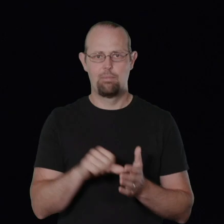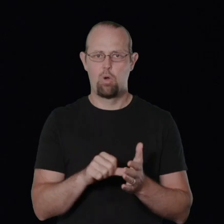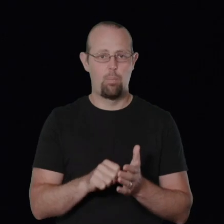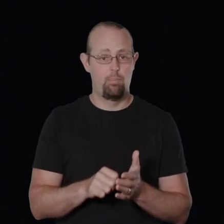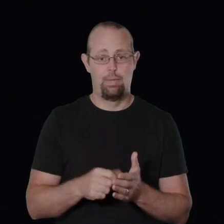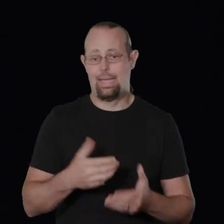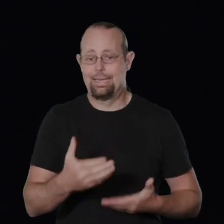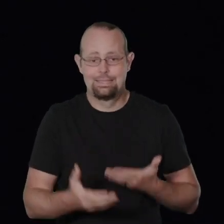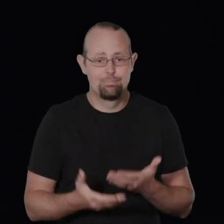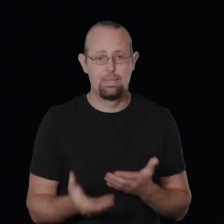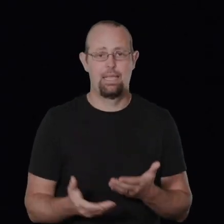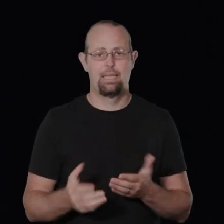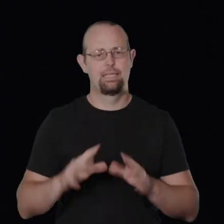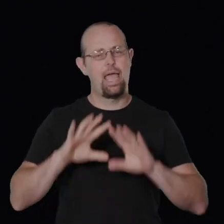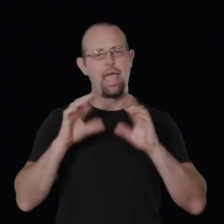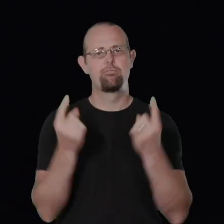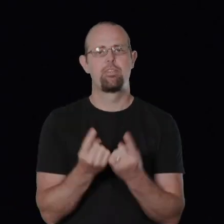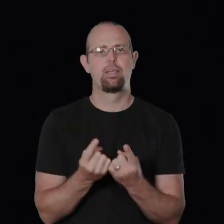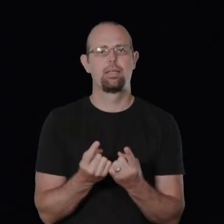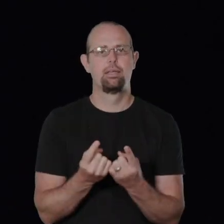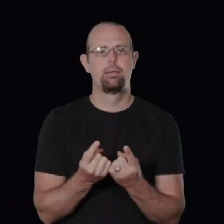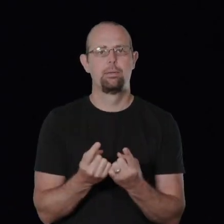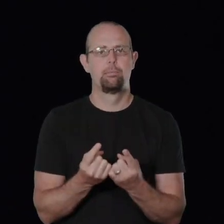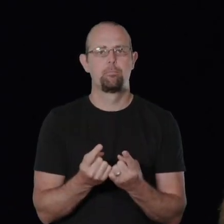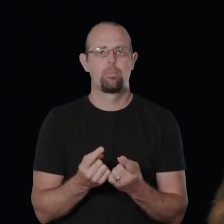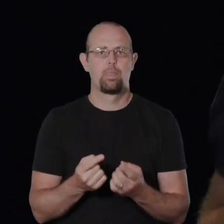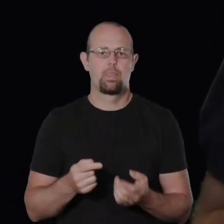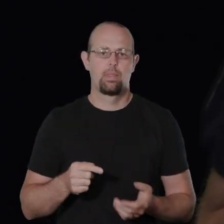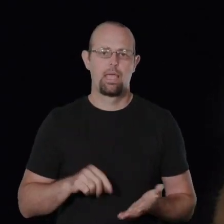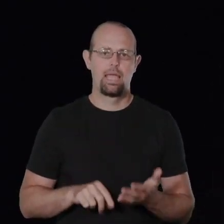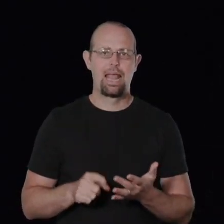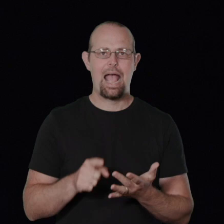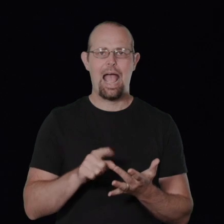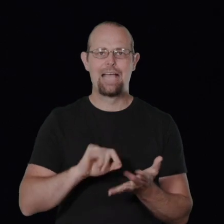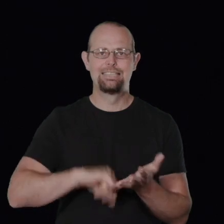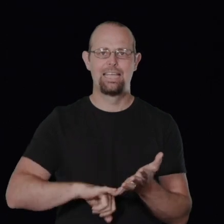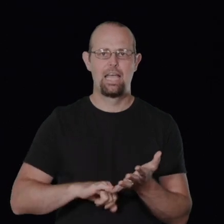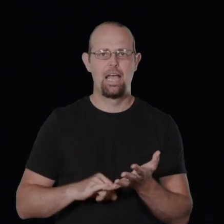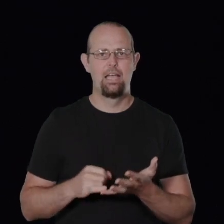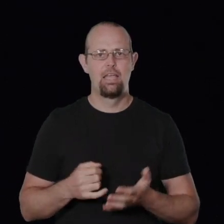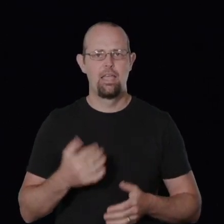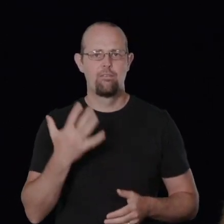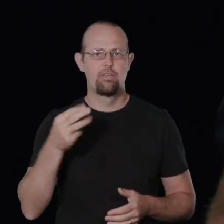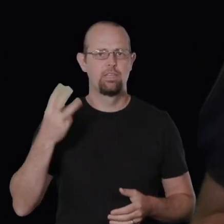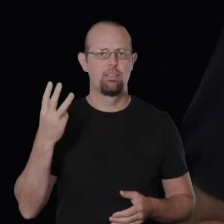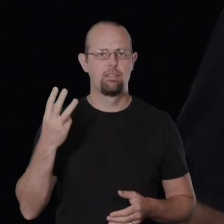everything. Here's what the Bible says through the prophet Isaiah, chapter 53, verse